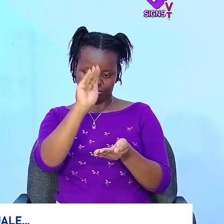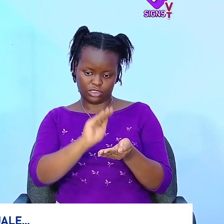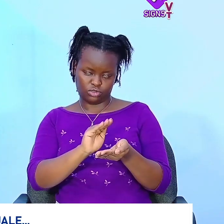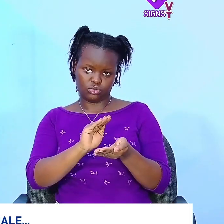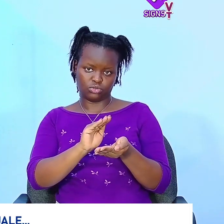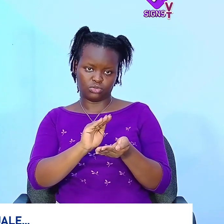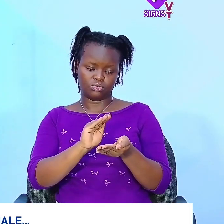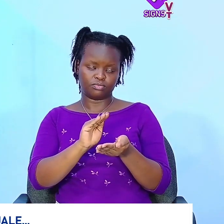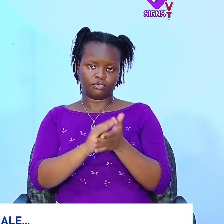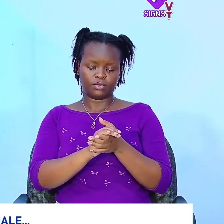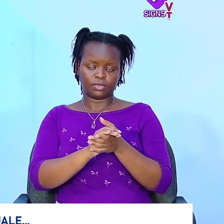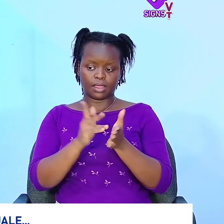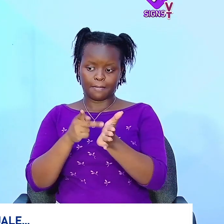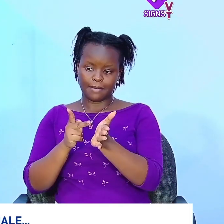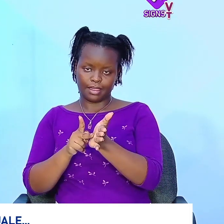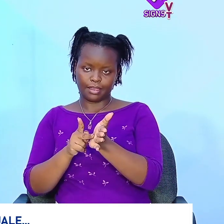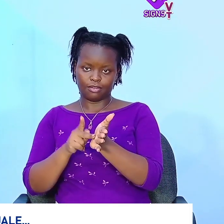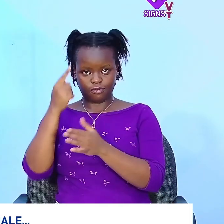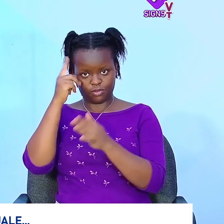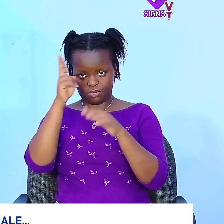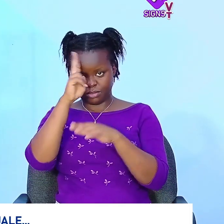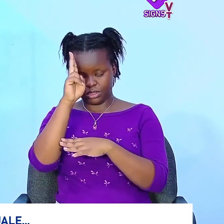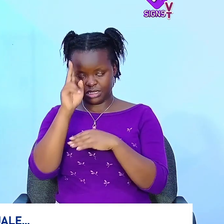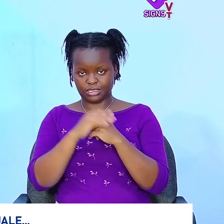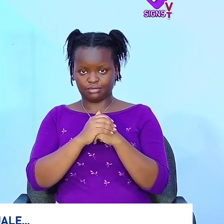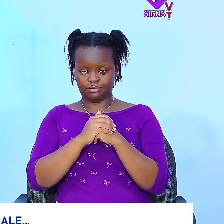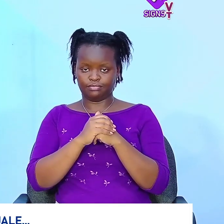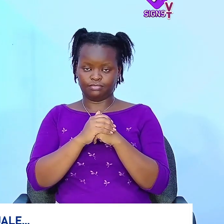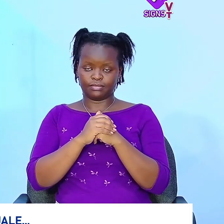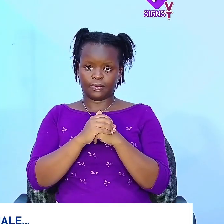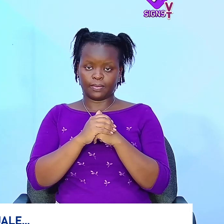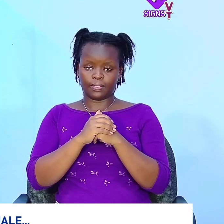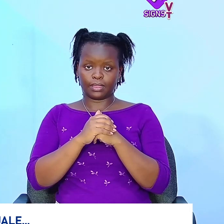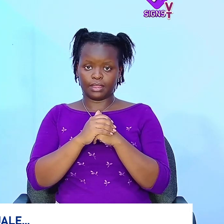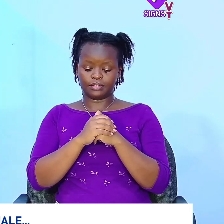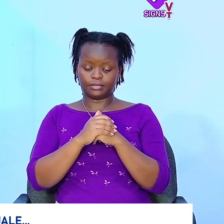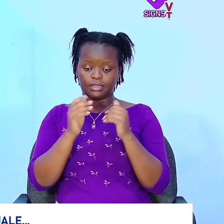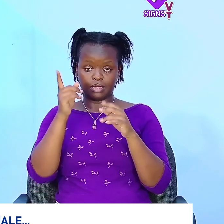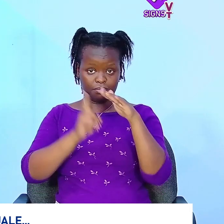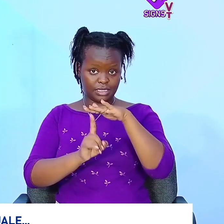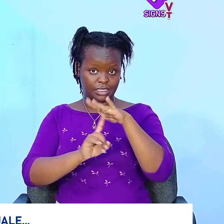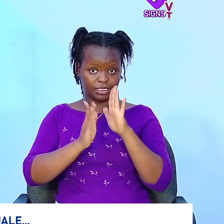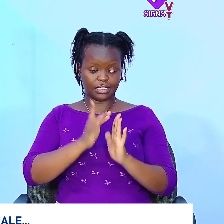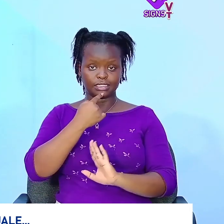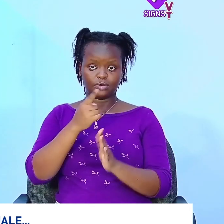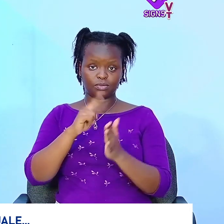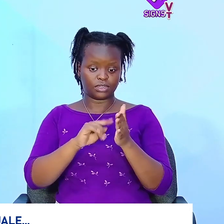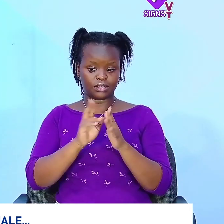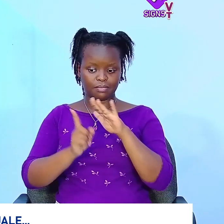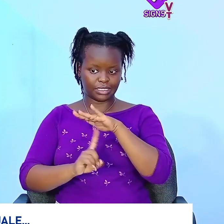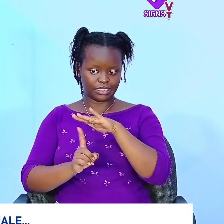expenses for law enforcement officers. The minister also emphasized that the Ministry of